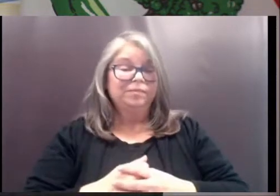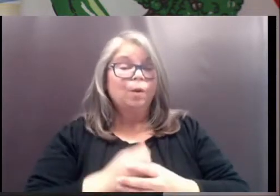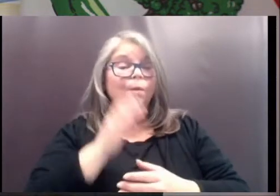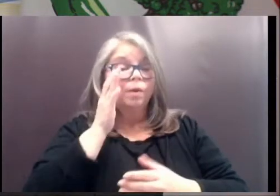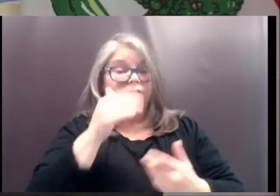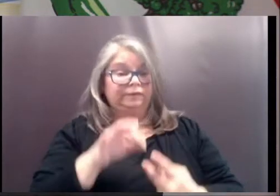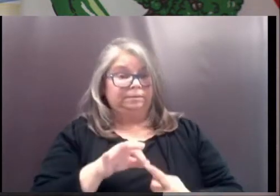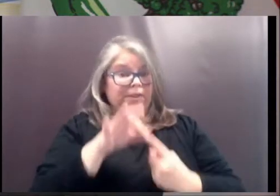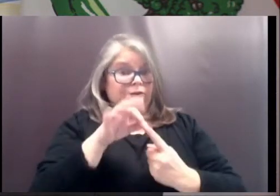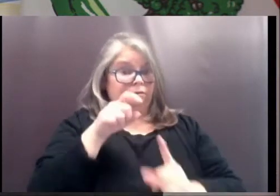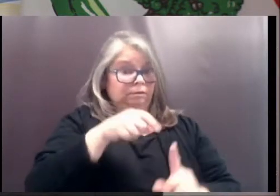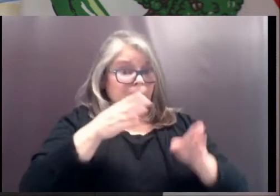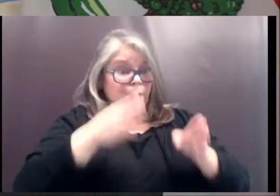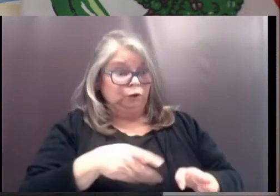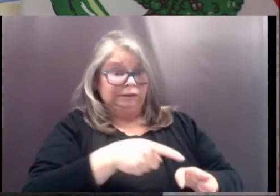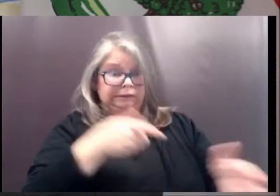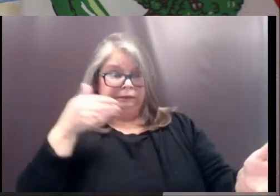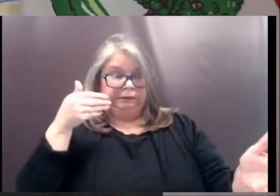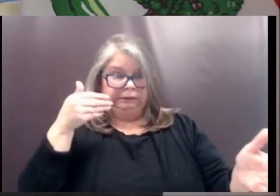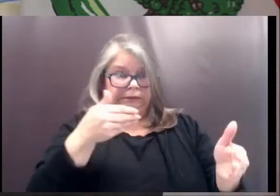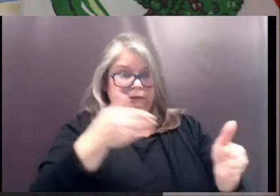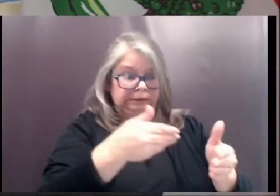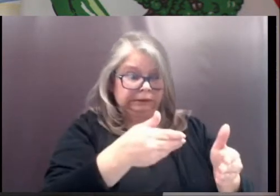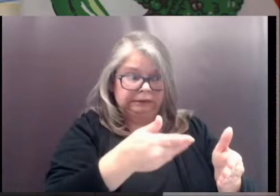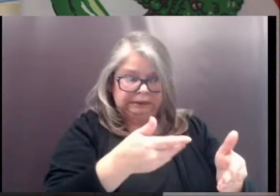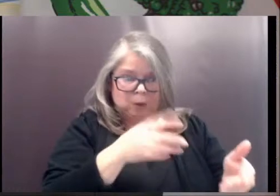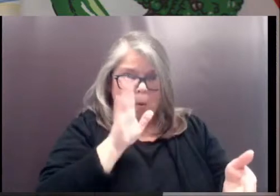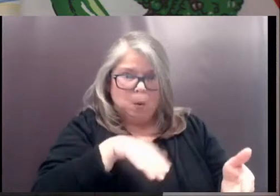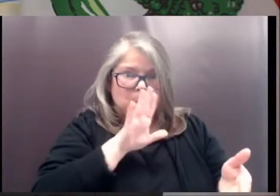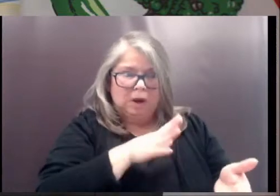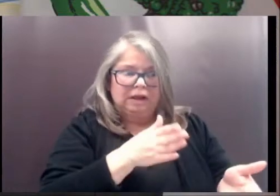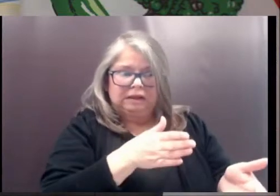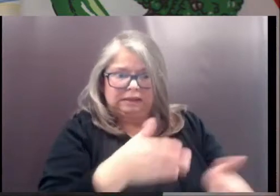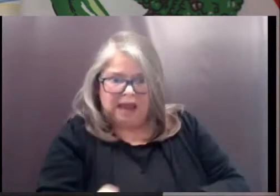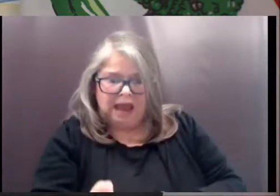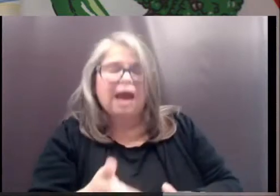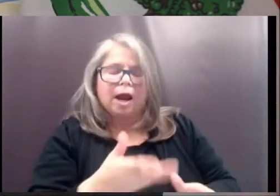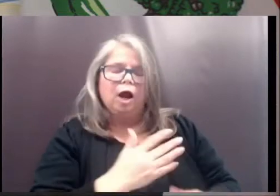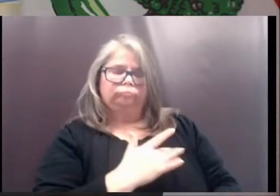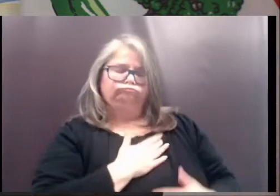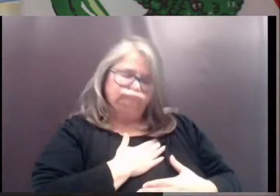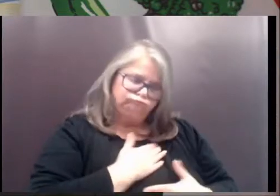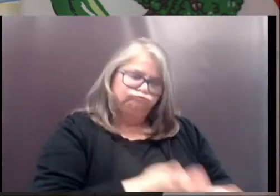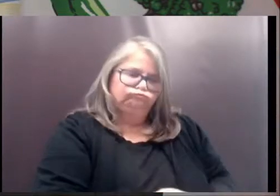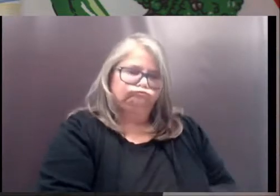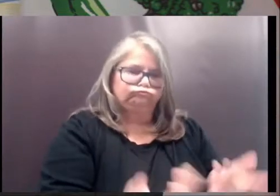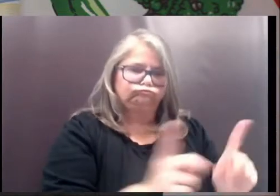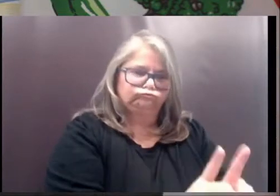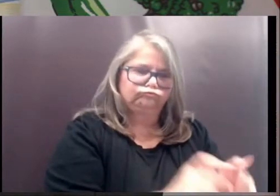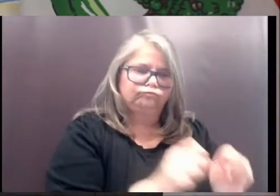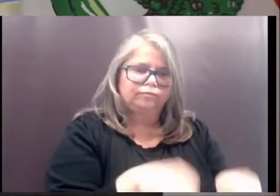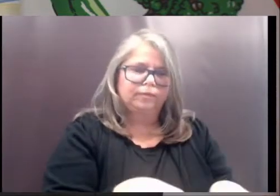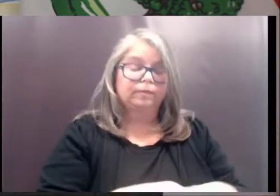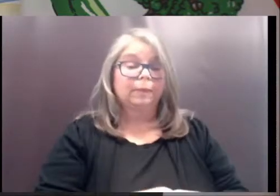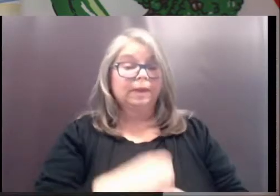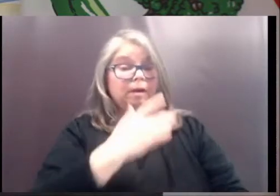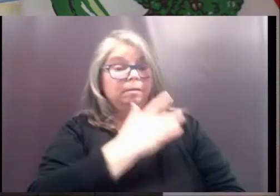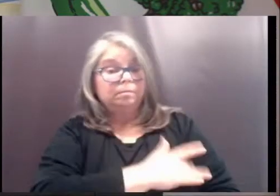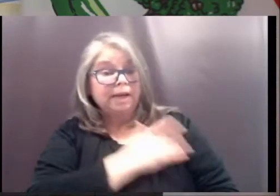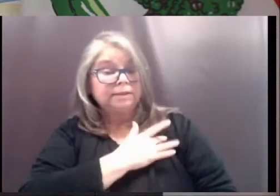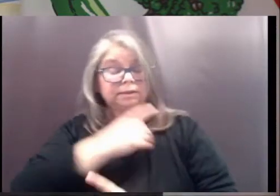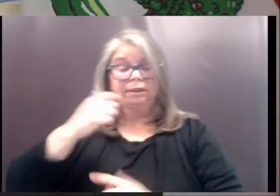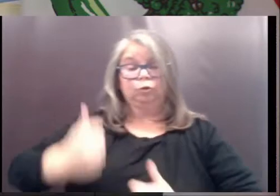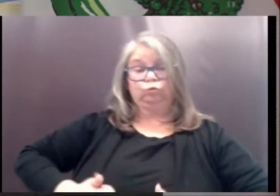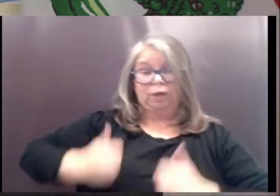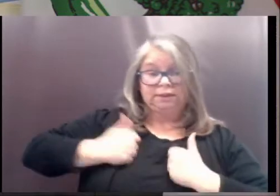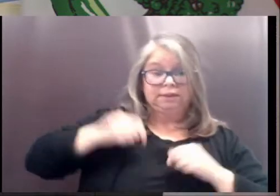patients or residents are nearing the end of life. Patients and residents may have a designated partner in care attend with them, and